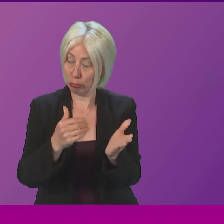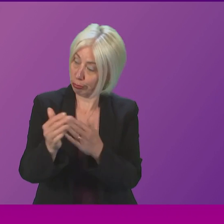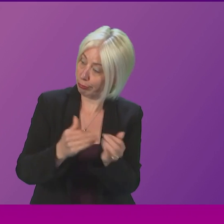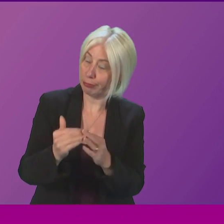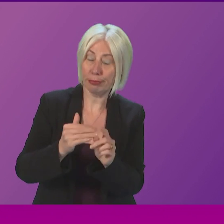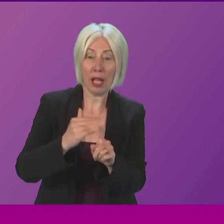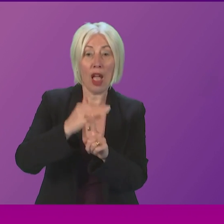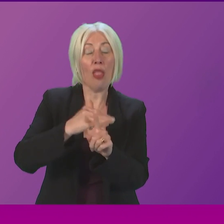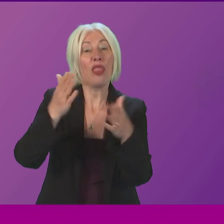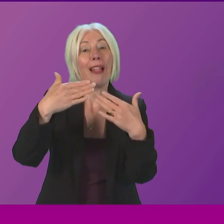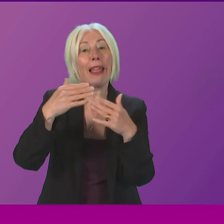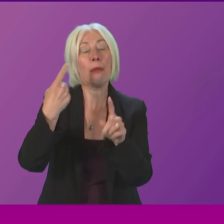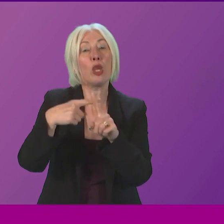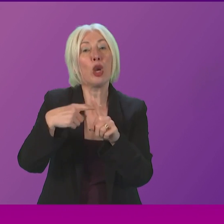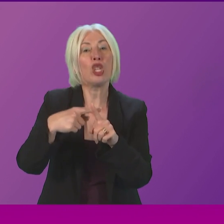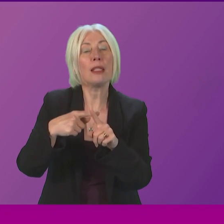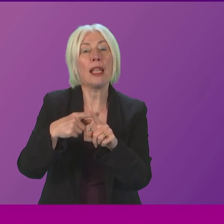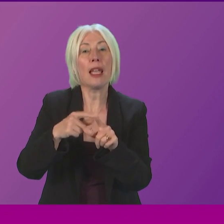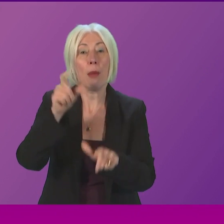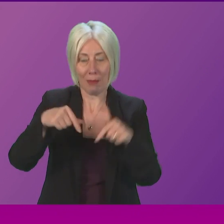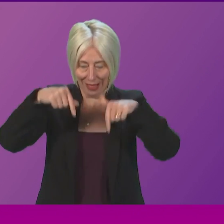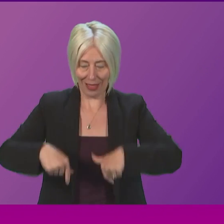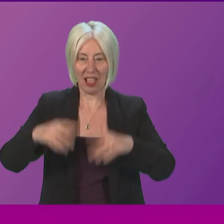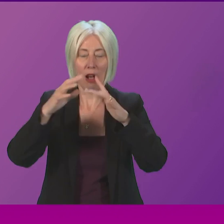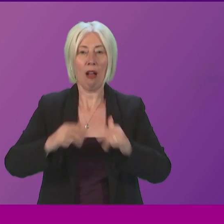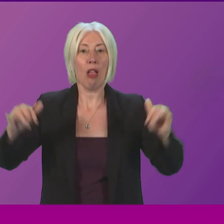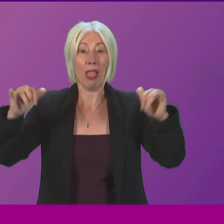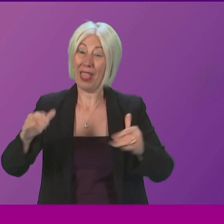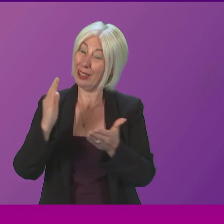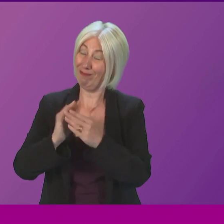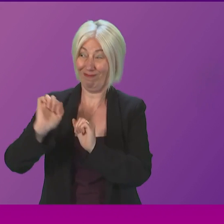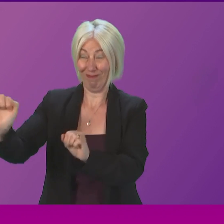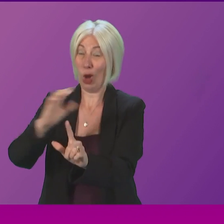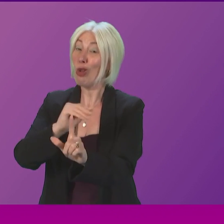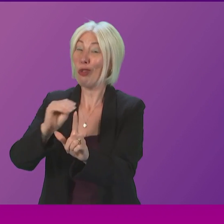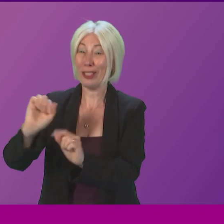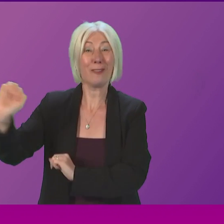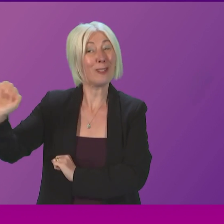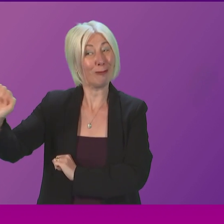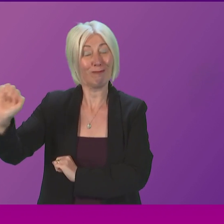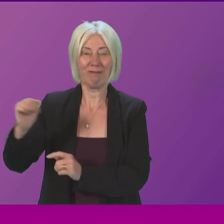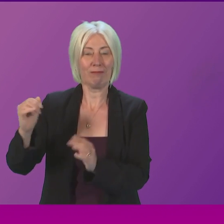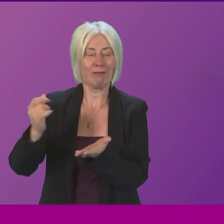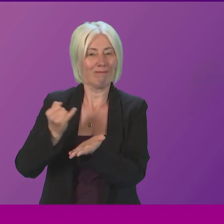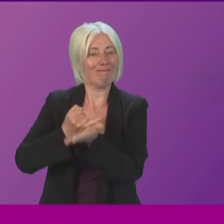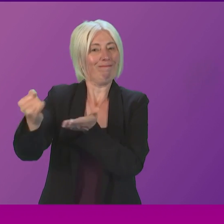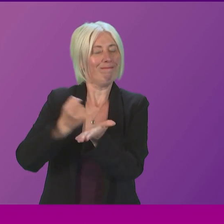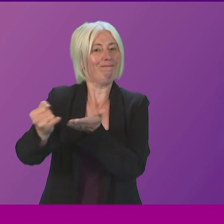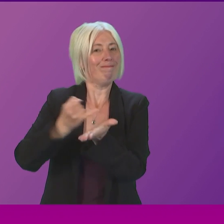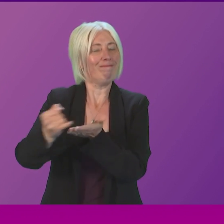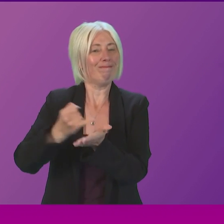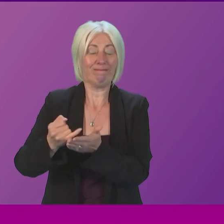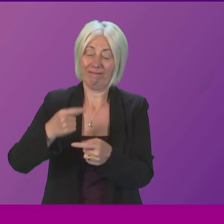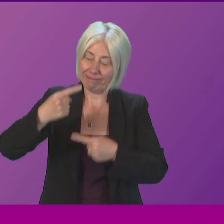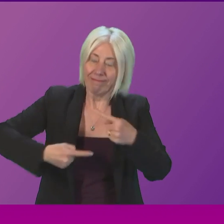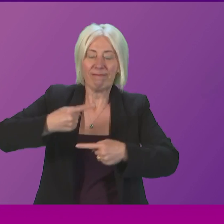the climate emergency, there are far too many across this chamber, but particularly in the Conservative Party, who oppose our actions time